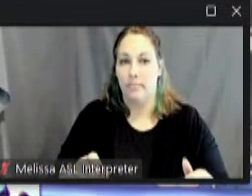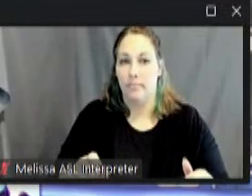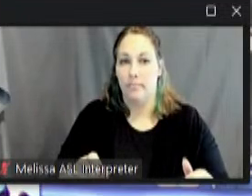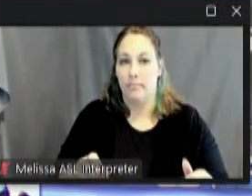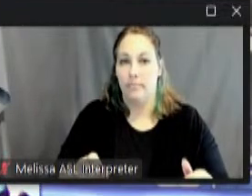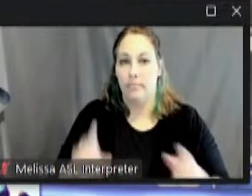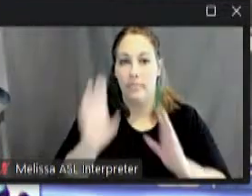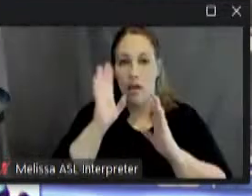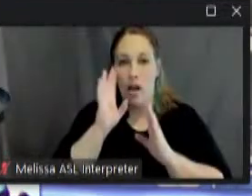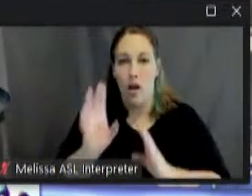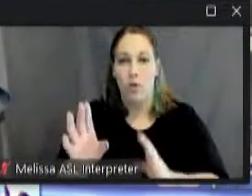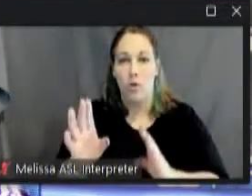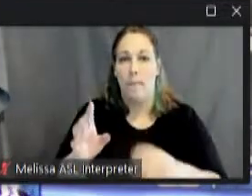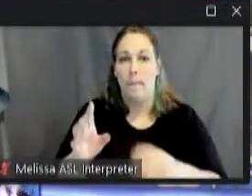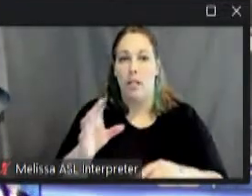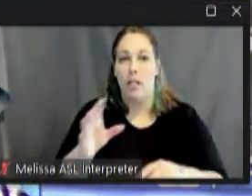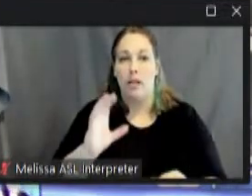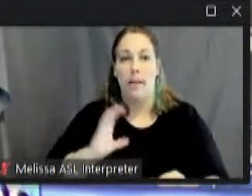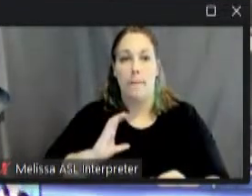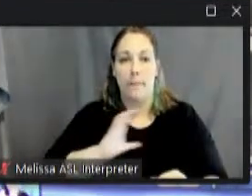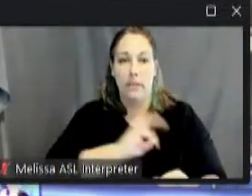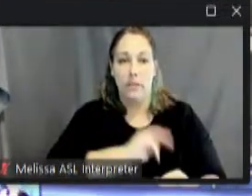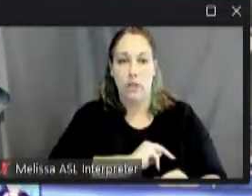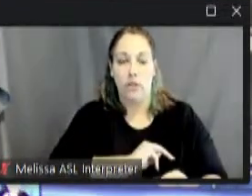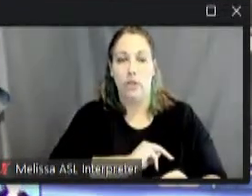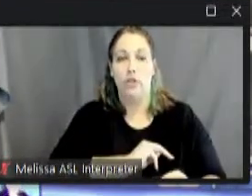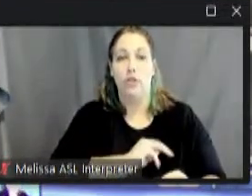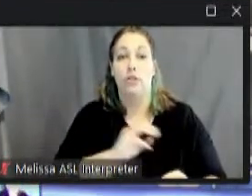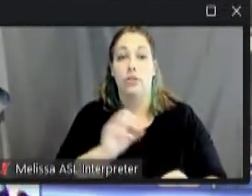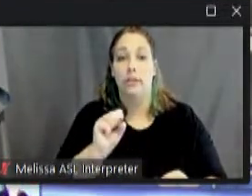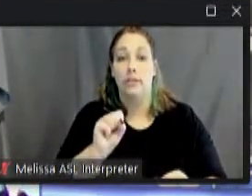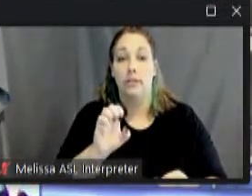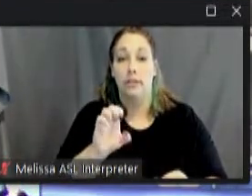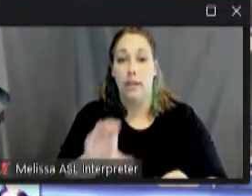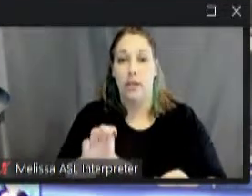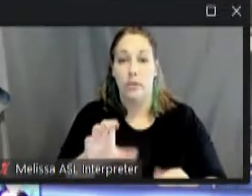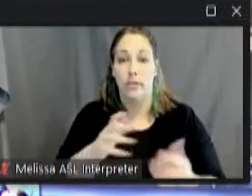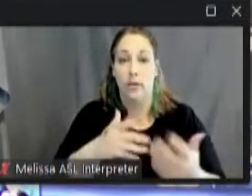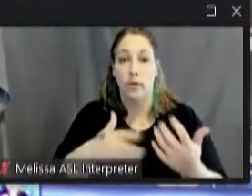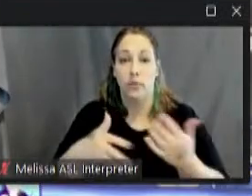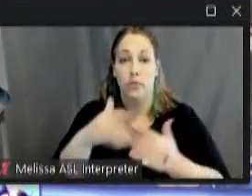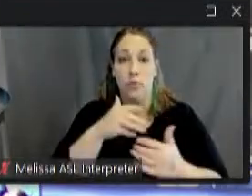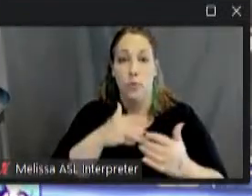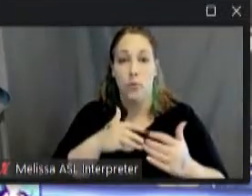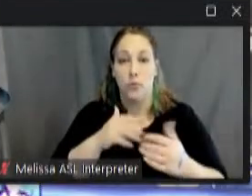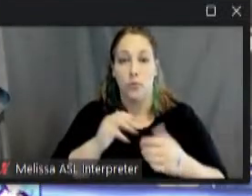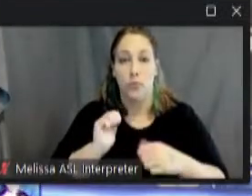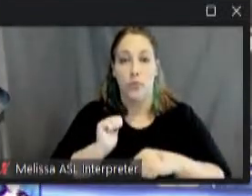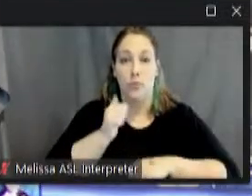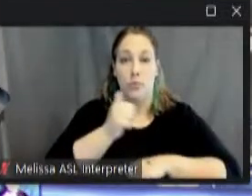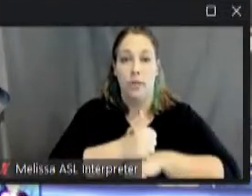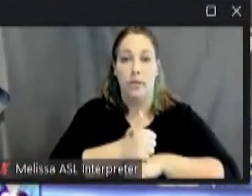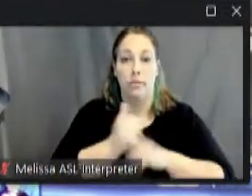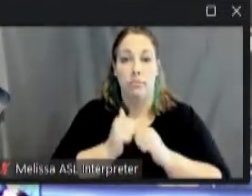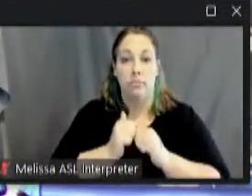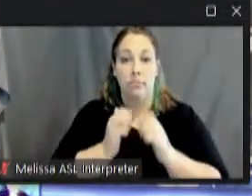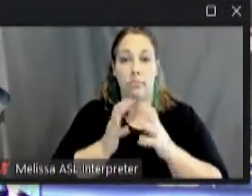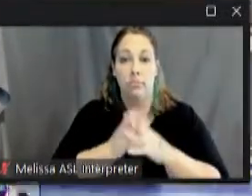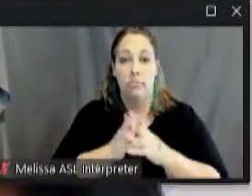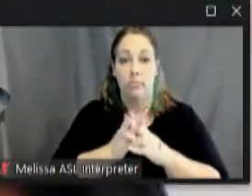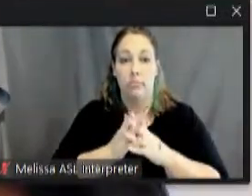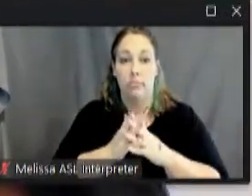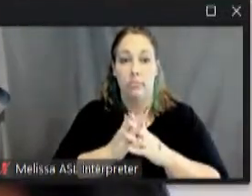Civil Society, the Secretariat of Social was created by a